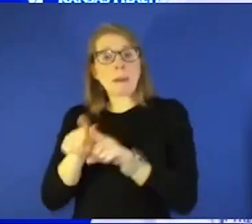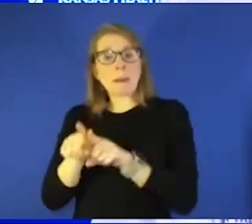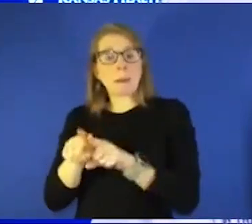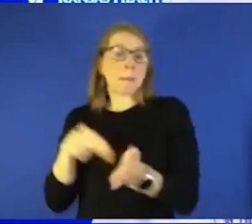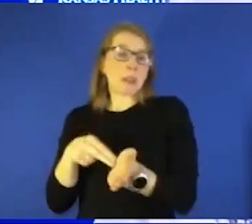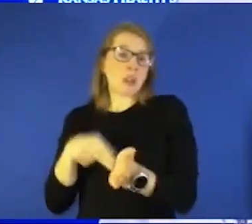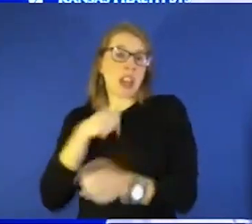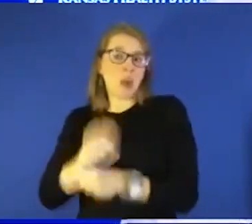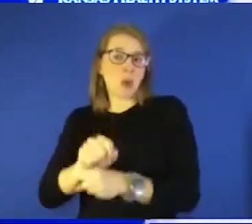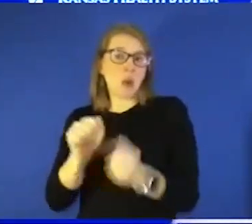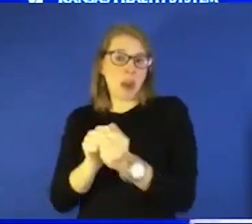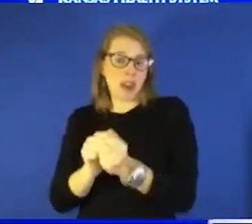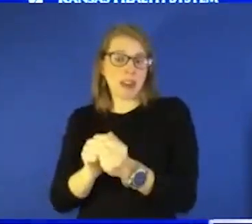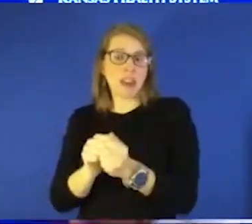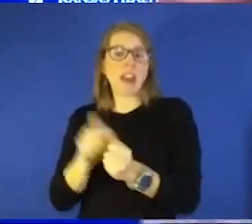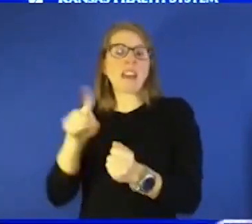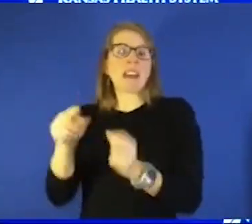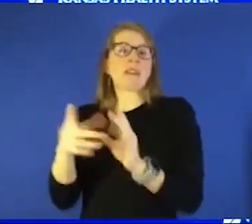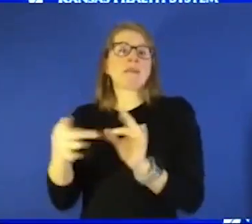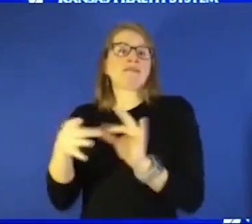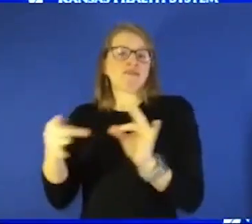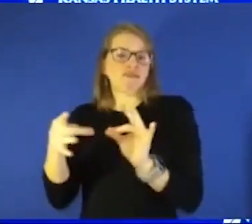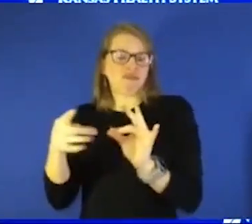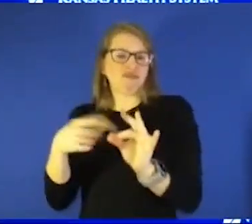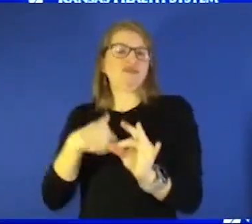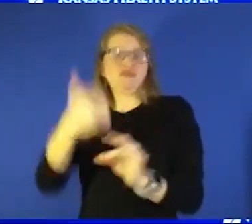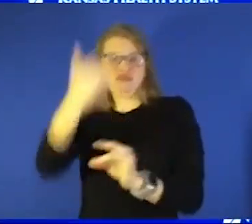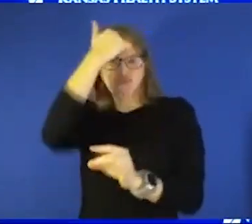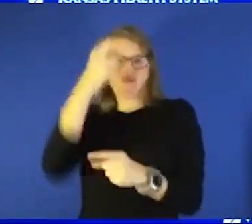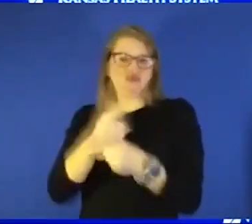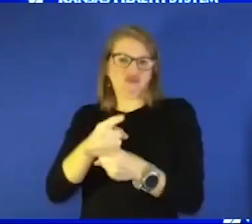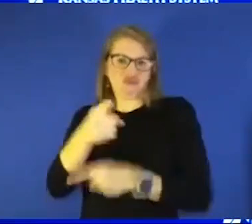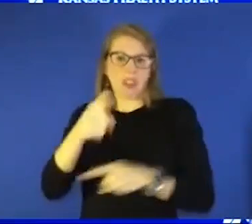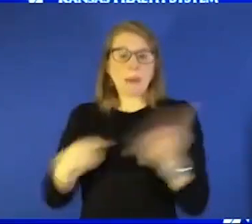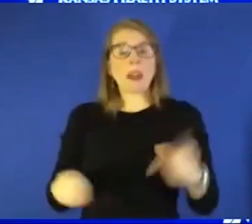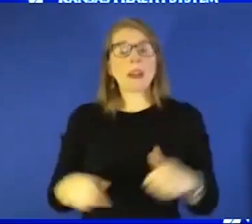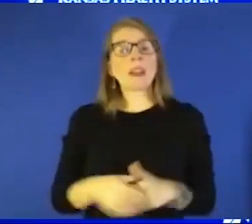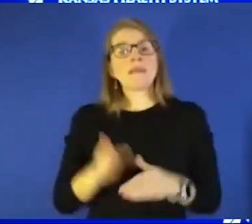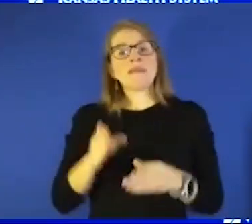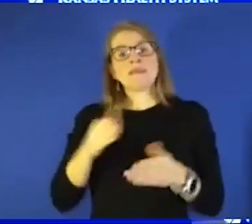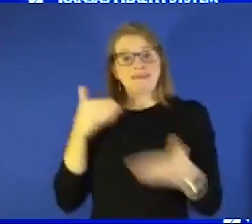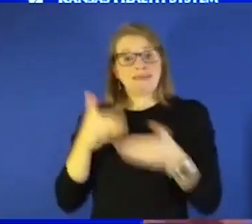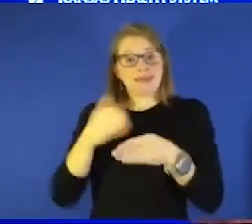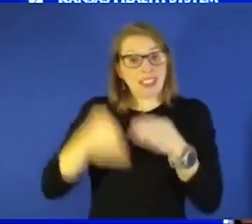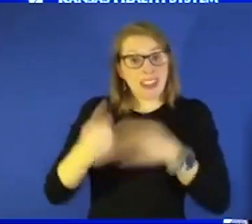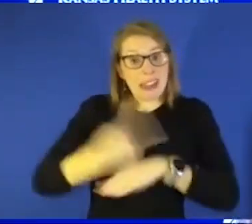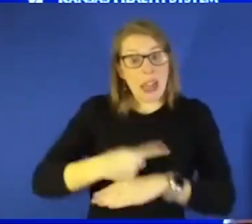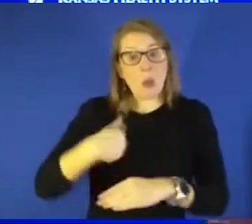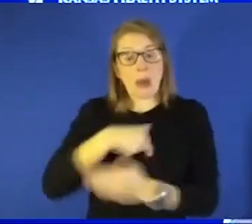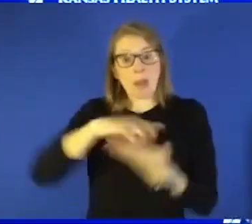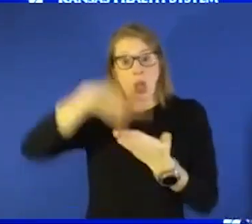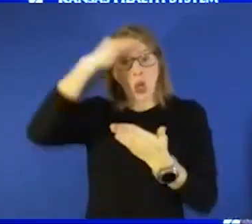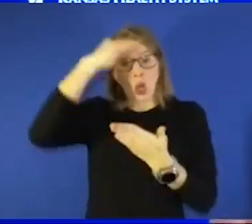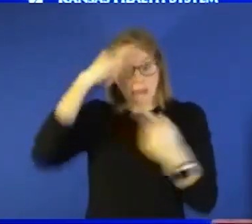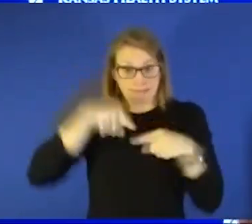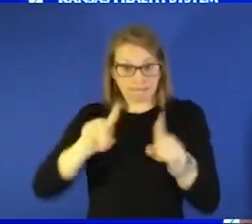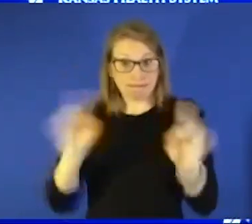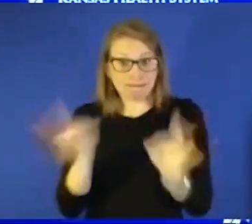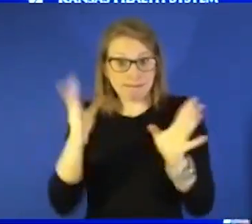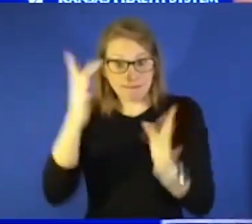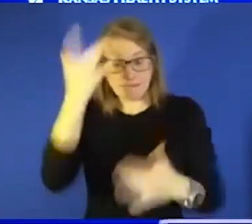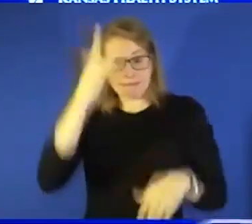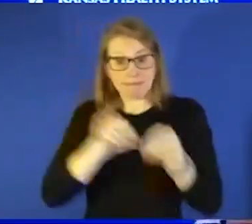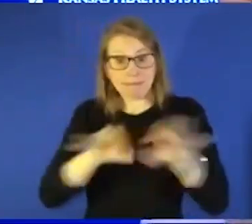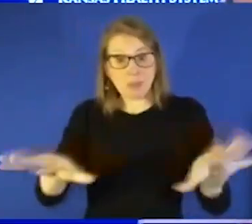dumb stuff I can do. But at the end of the day, what we've learned in this crisis is that masking and the rules of infection prevention